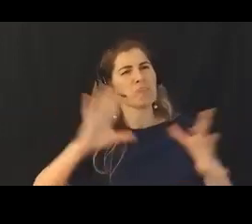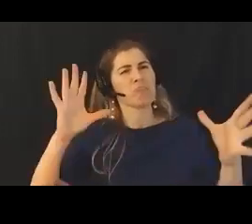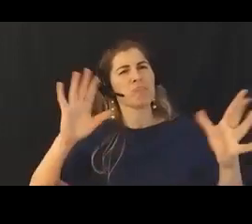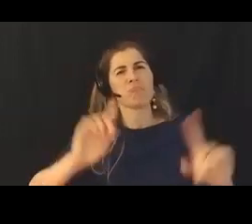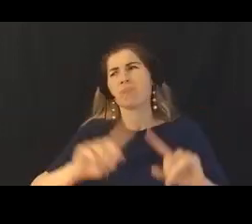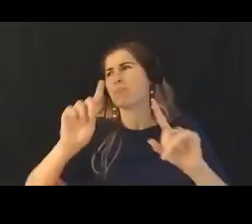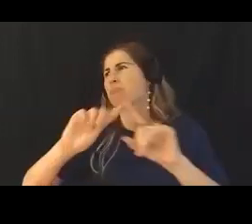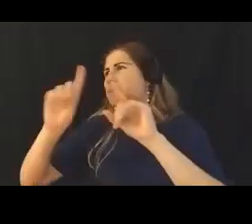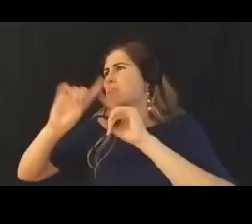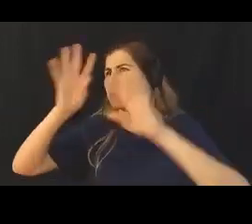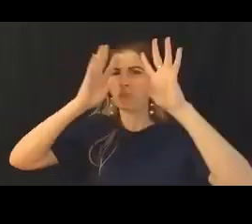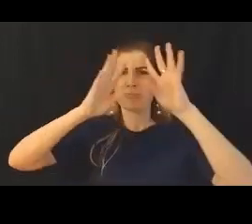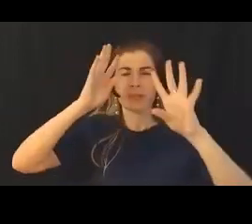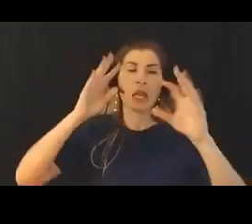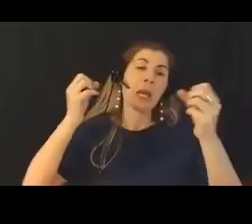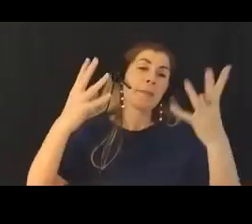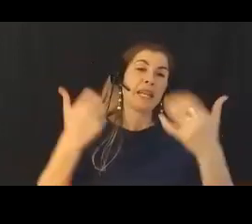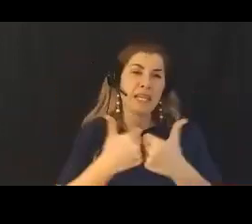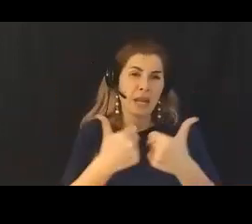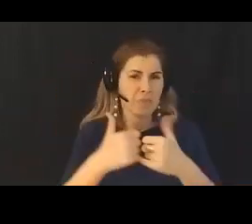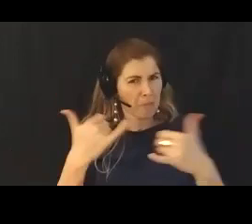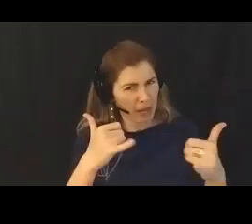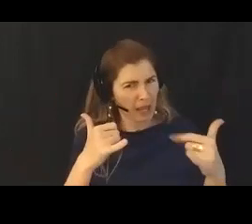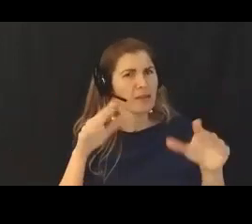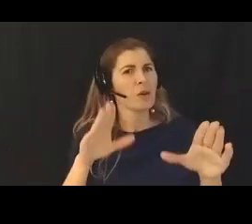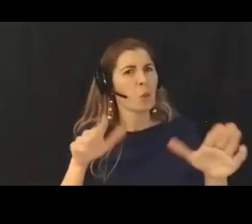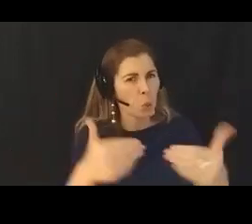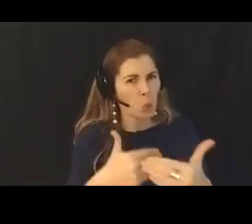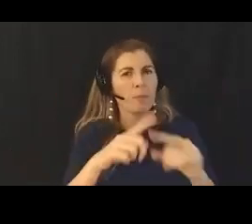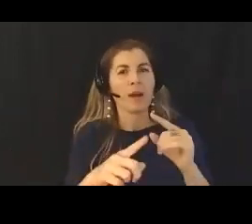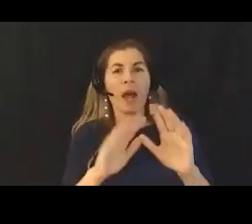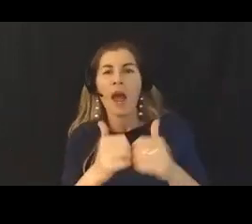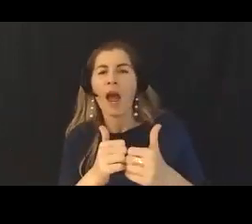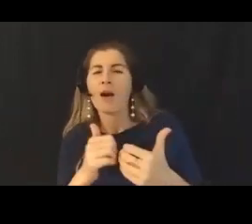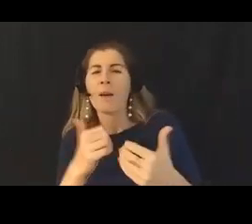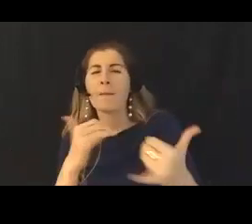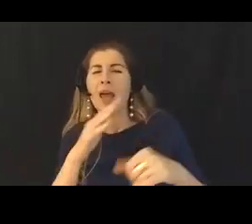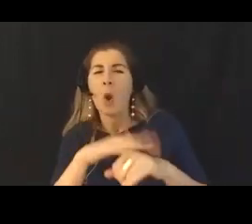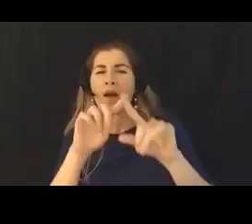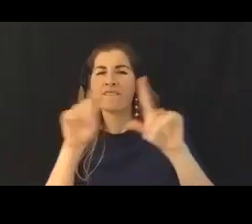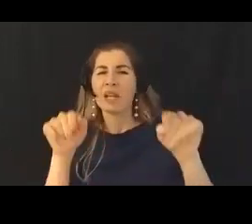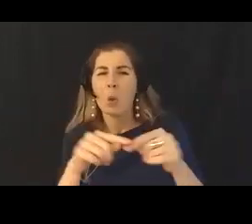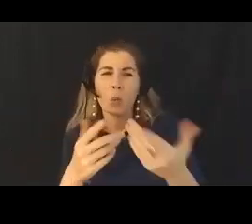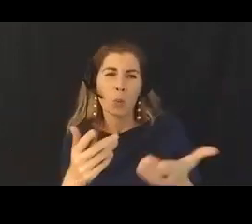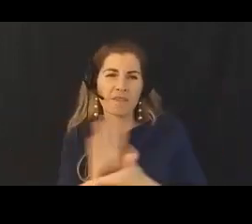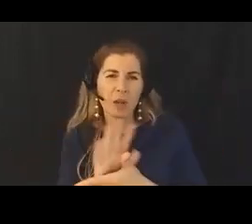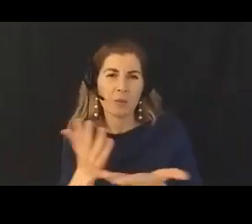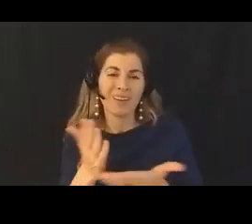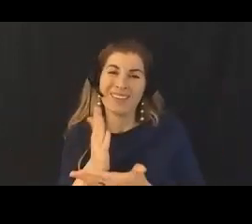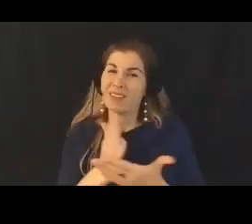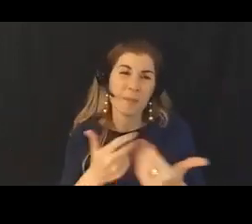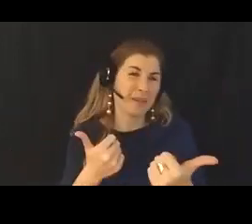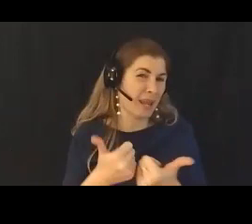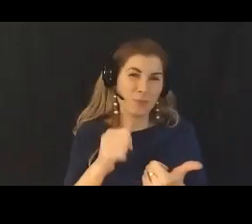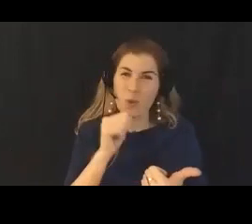that we can play in person, but how do we adapt them to work on this video screen? Some of them don't work, you know, sometimes things just